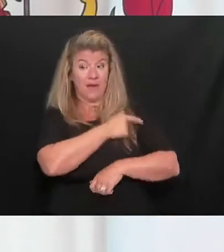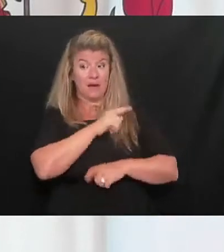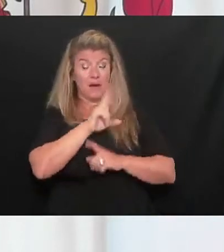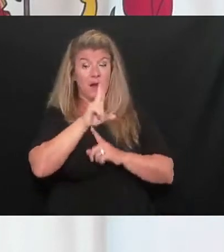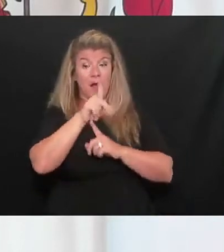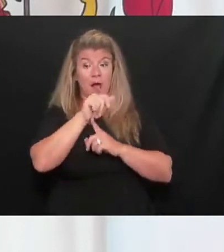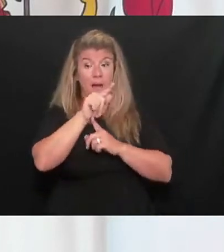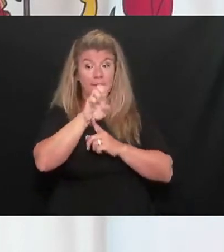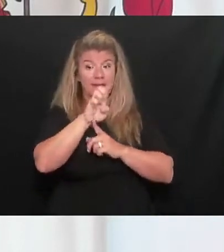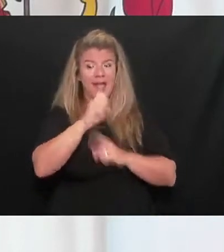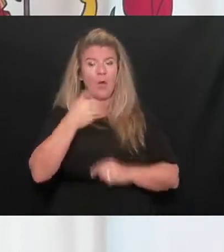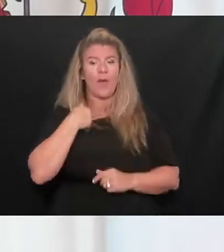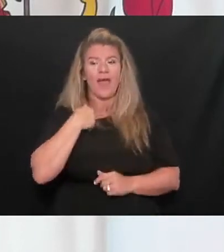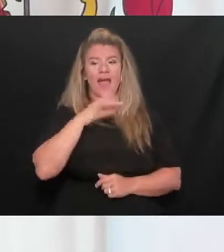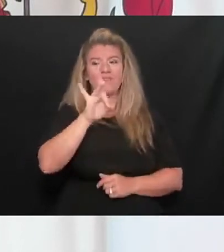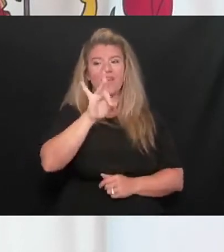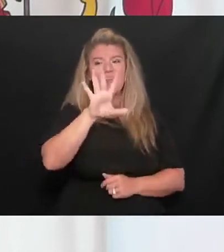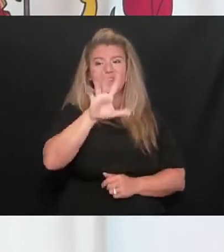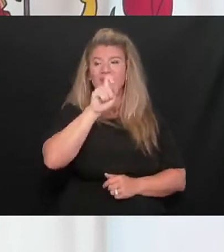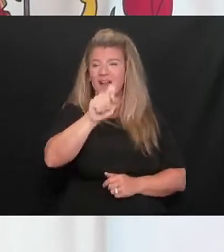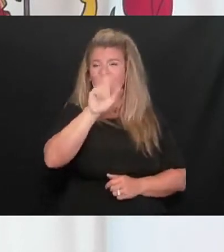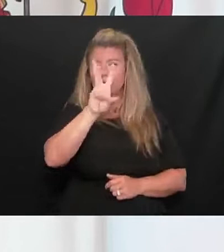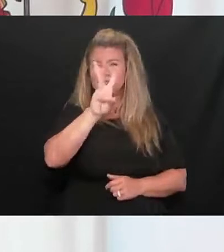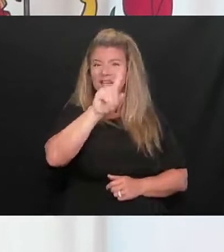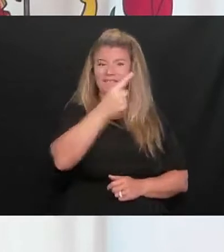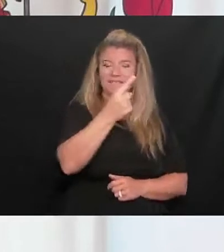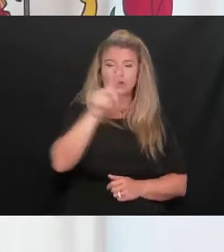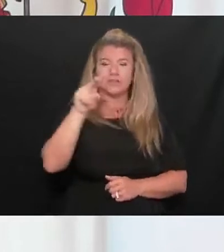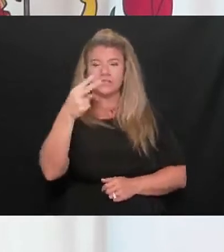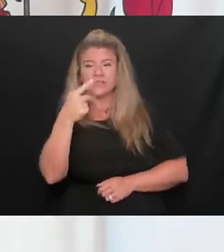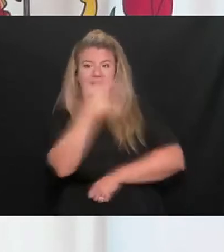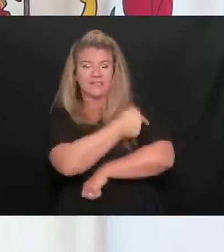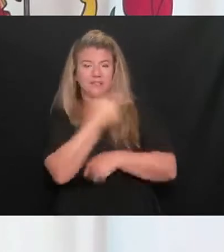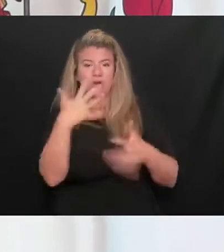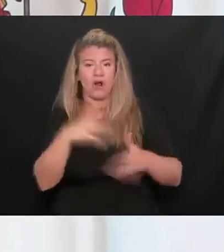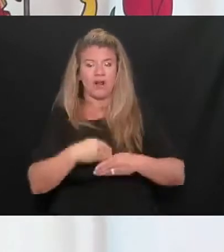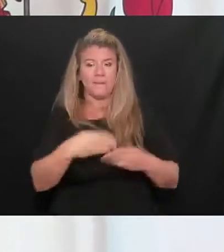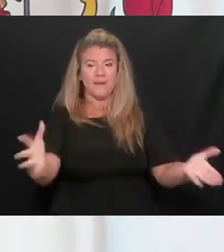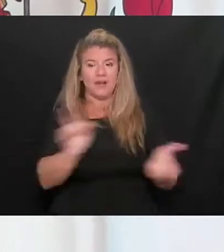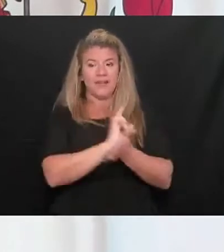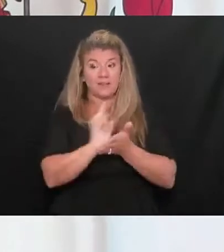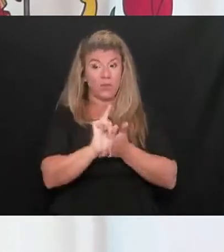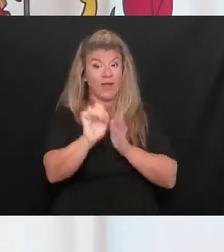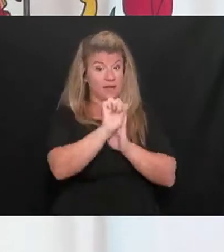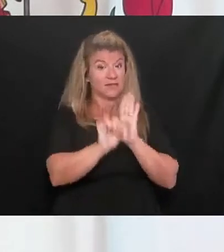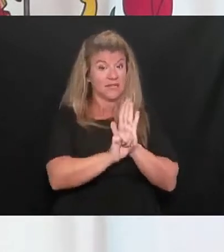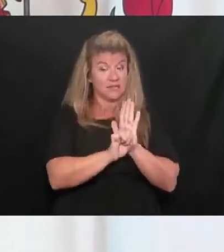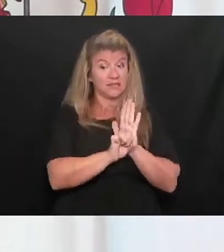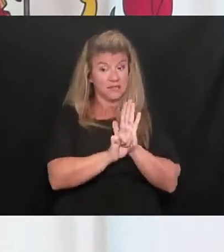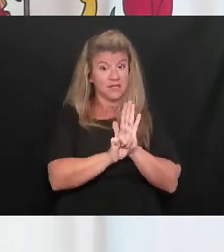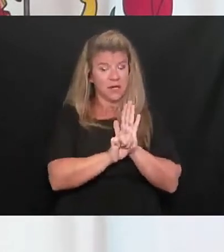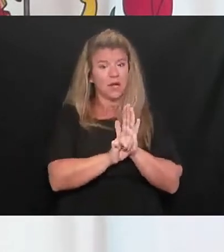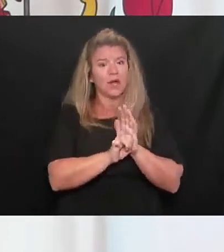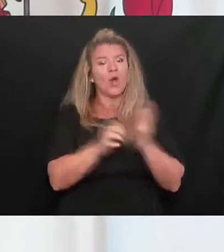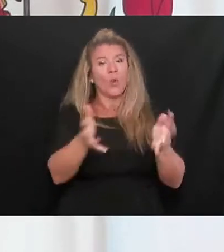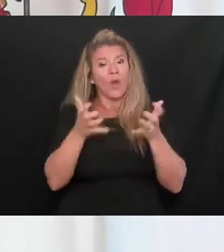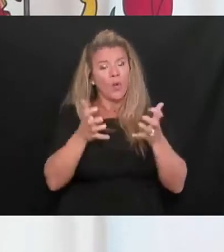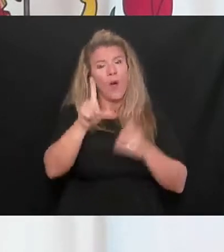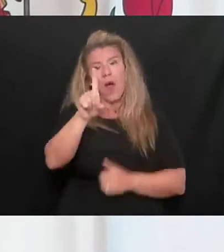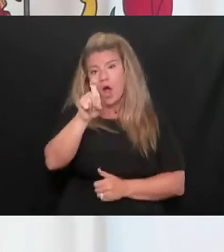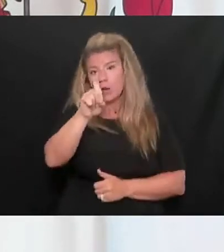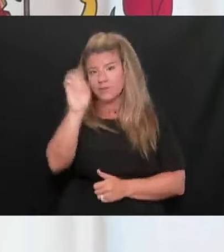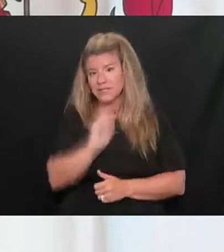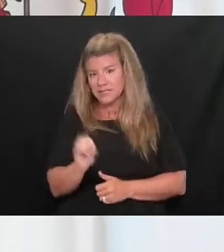got 85.6 first and second doses administered so far this week in the state. We want to be at